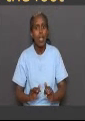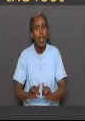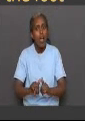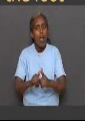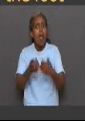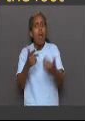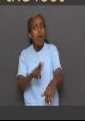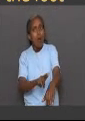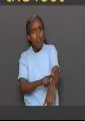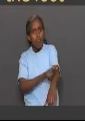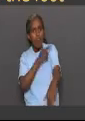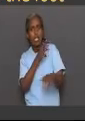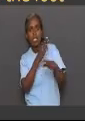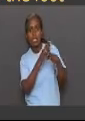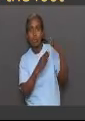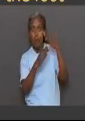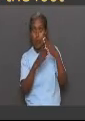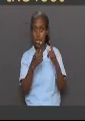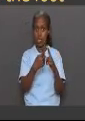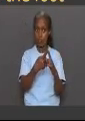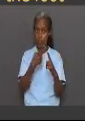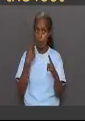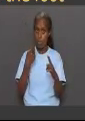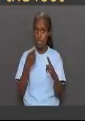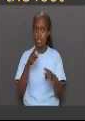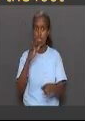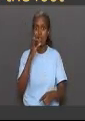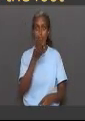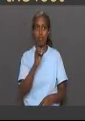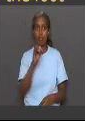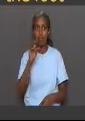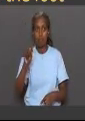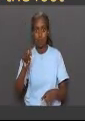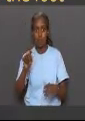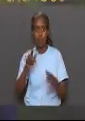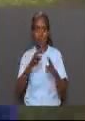How far is the building from the foot of the ladder?